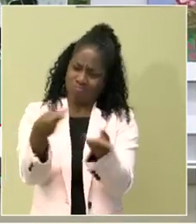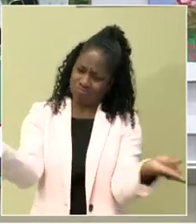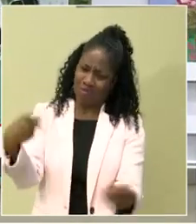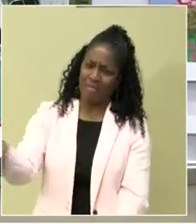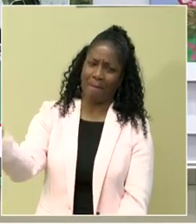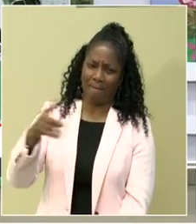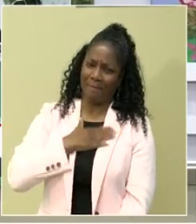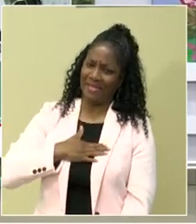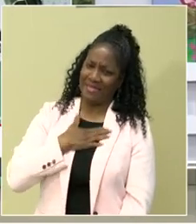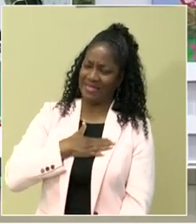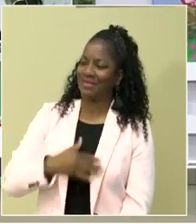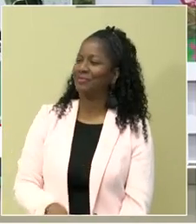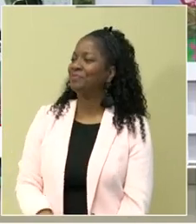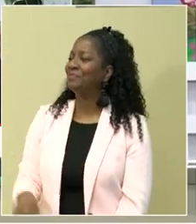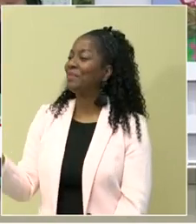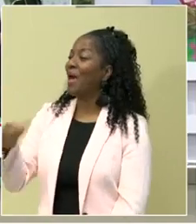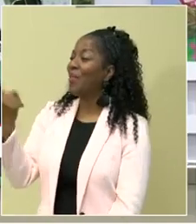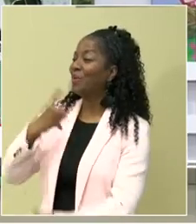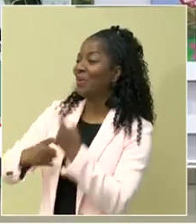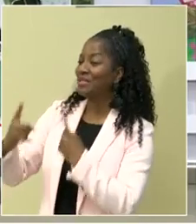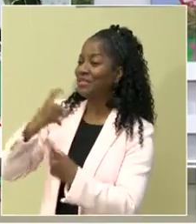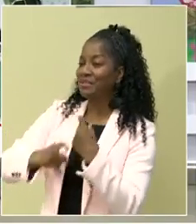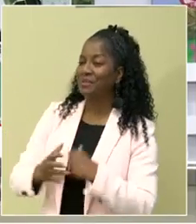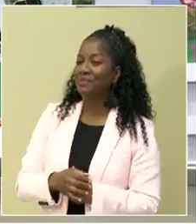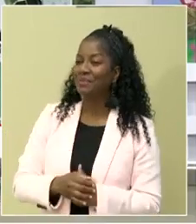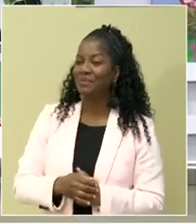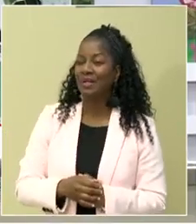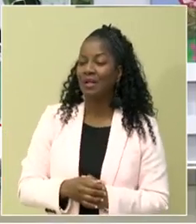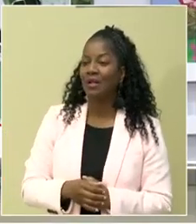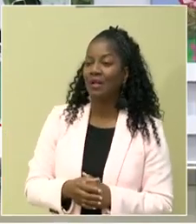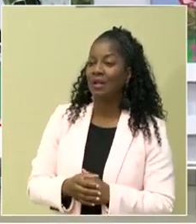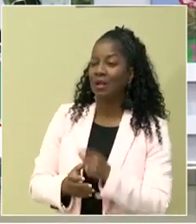Okay. Any other questions? Yes, ma'am.